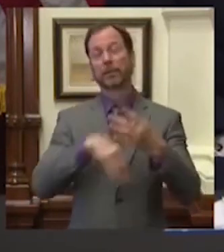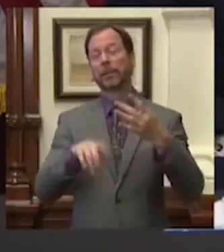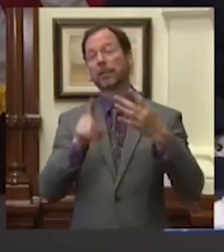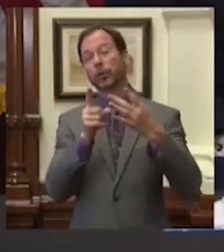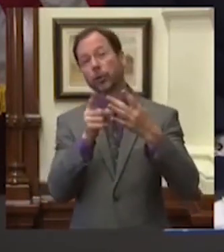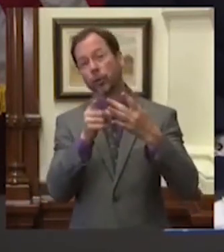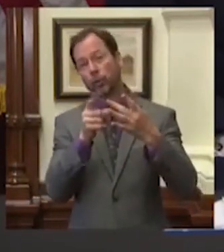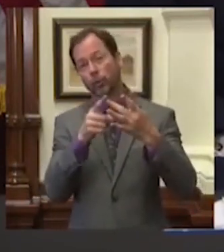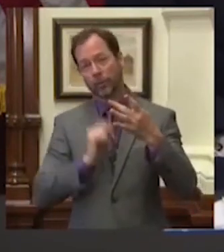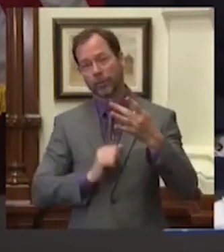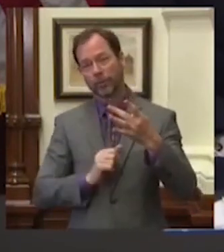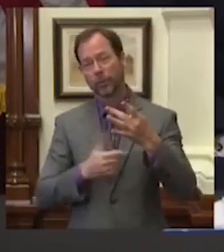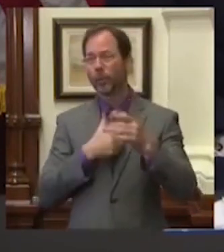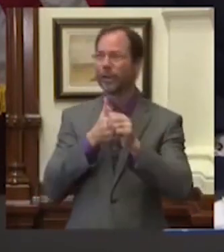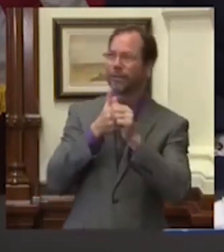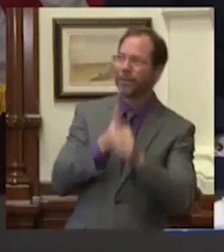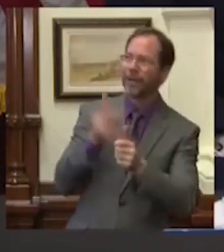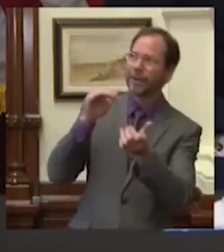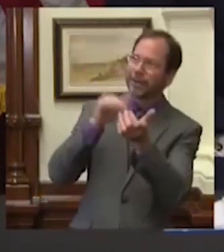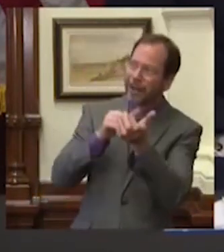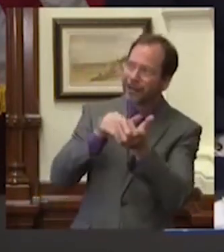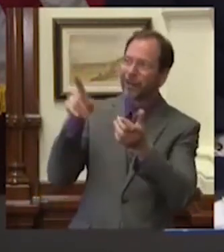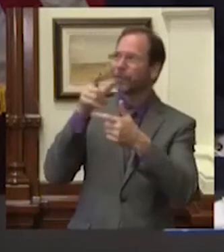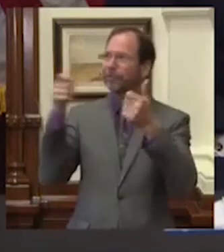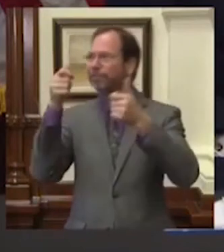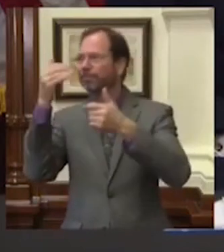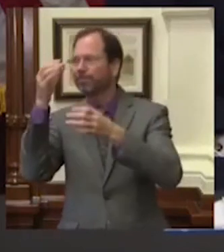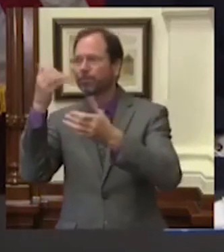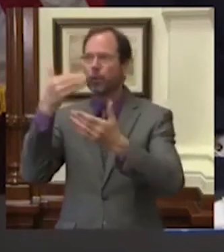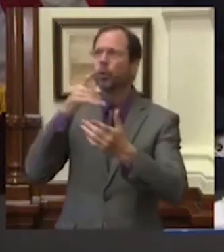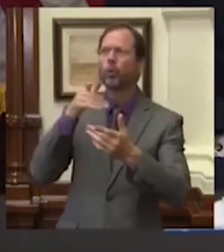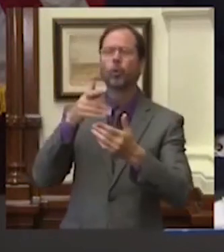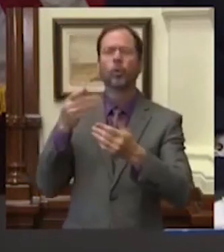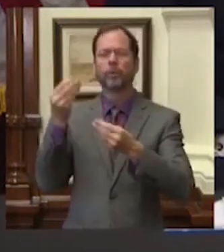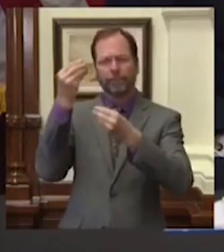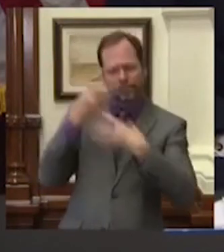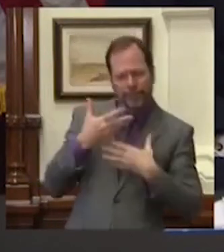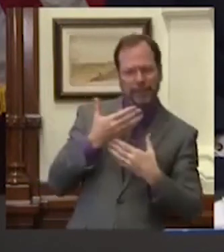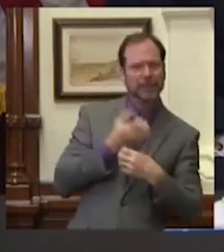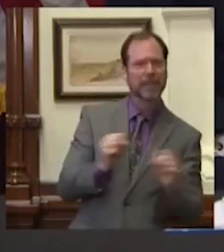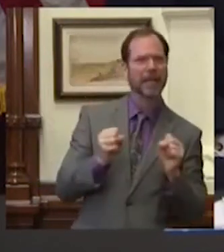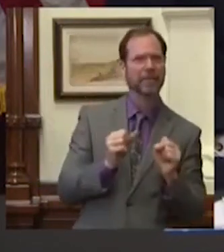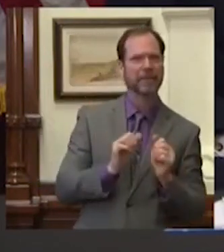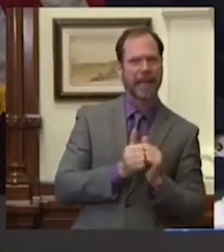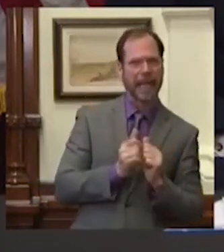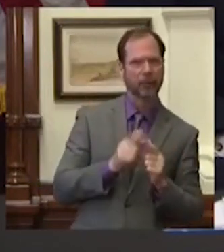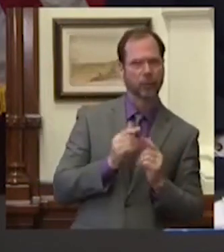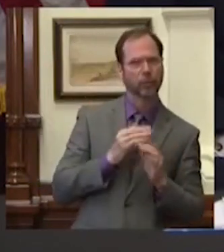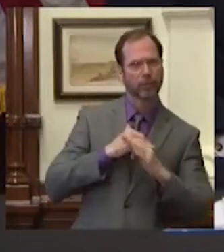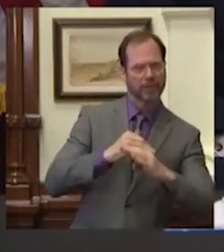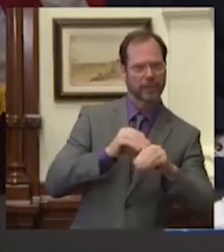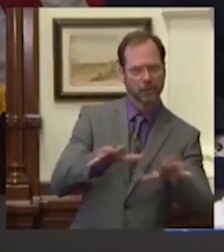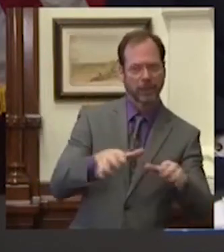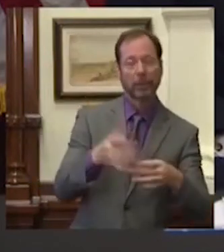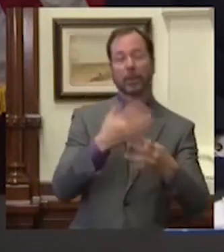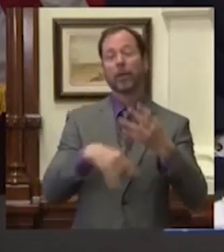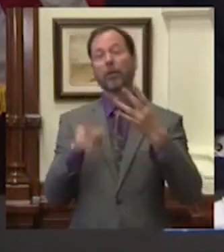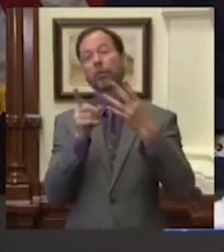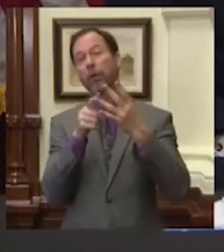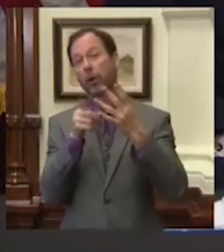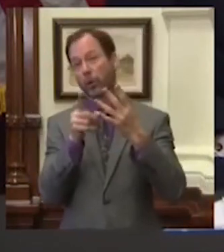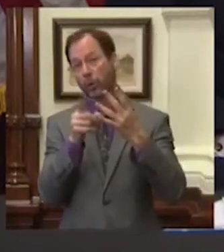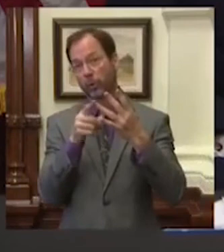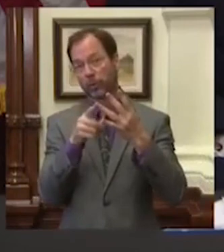reliance on doctors and data to provide the safest strategies. 3, a focus on